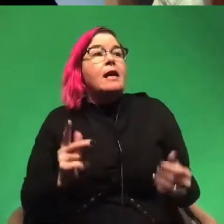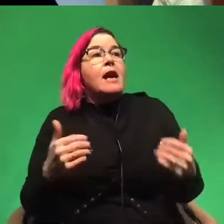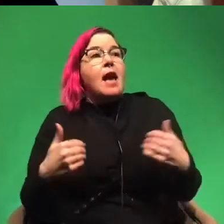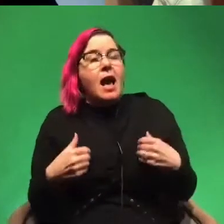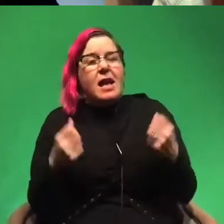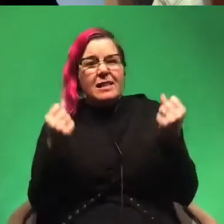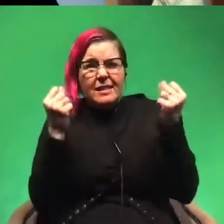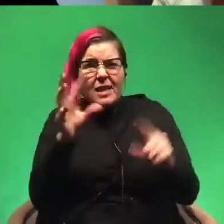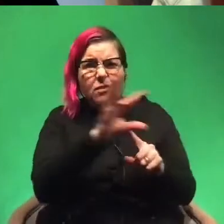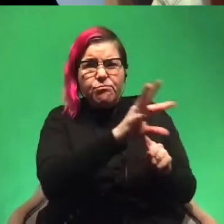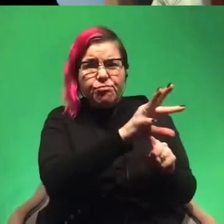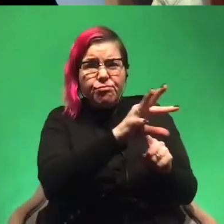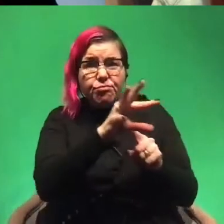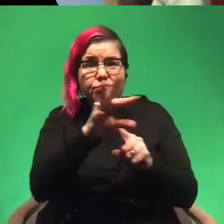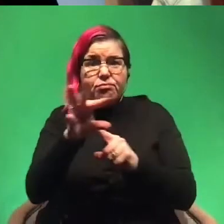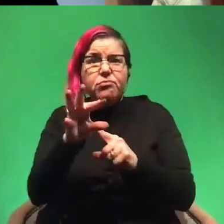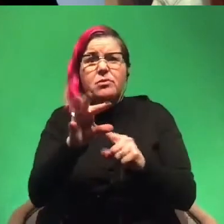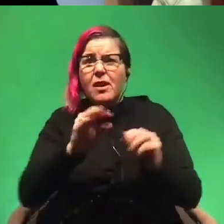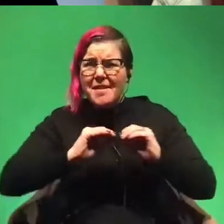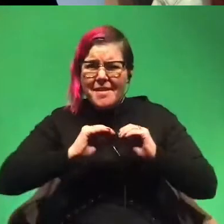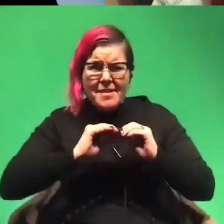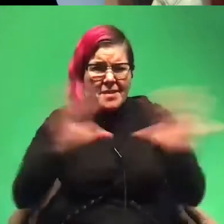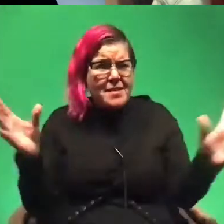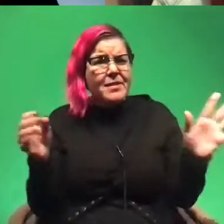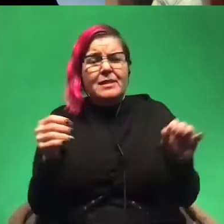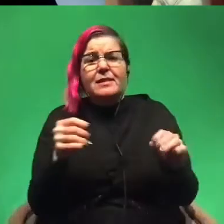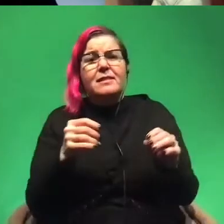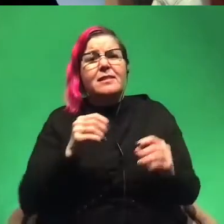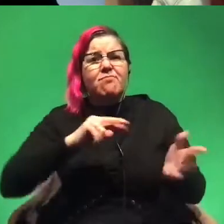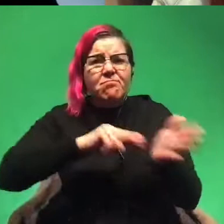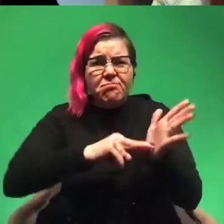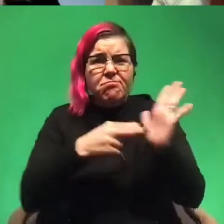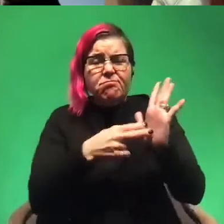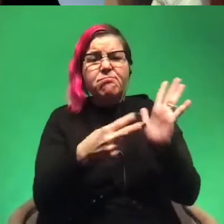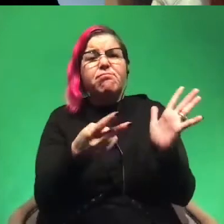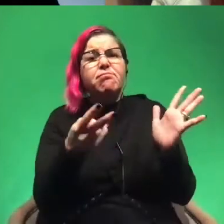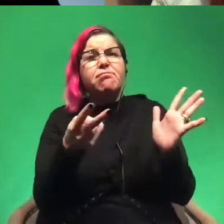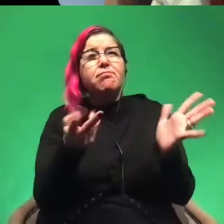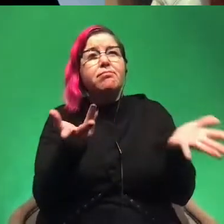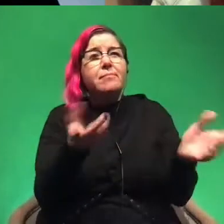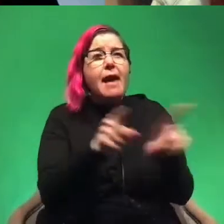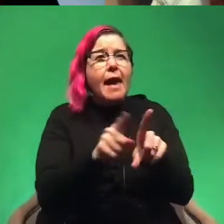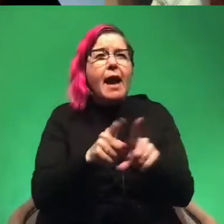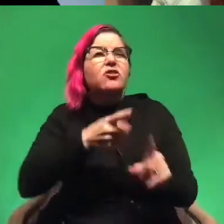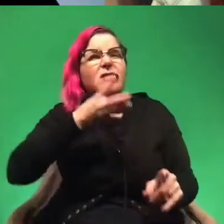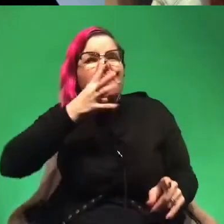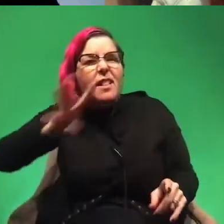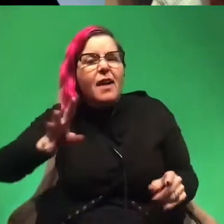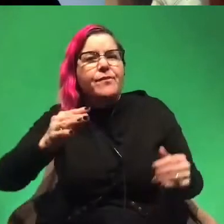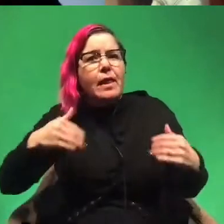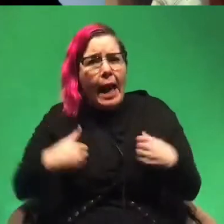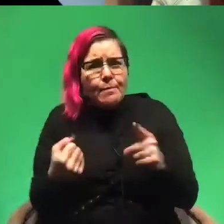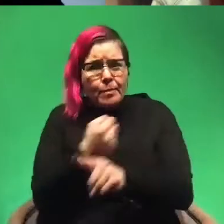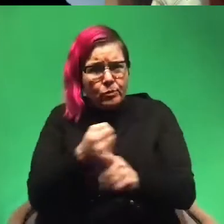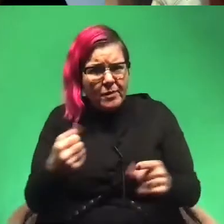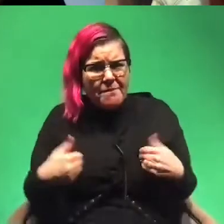of footage of blatant and intentional as well as neglectful animal abuse, but